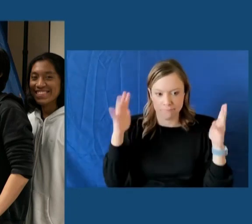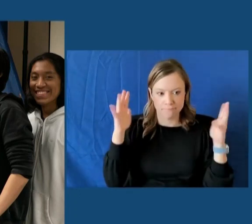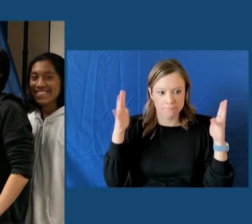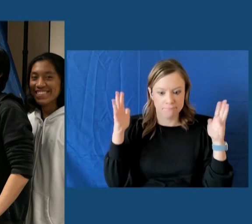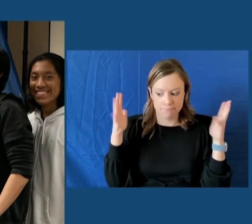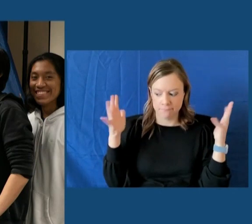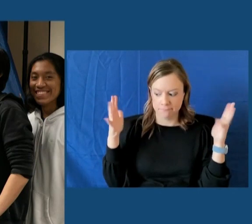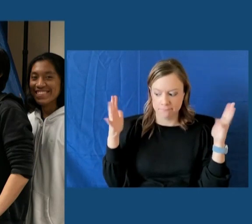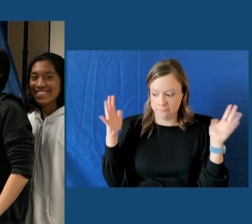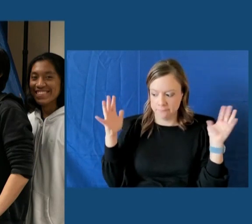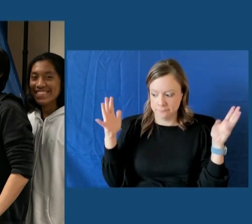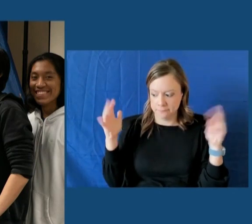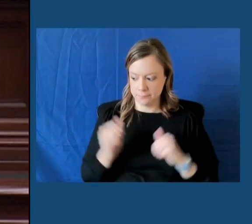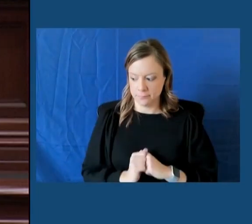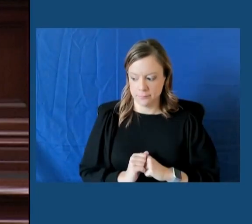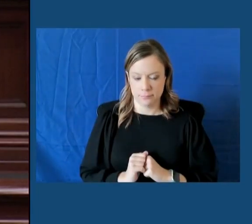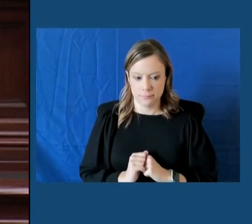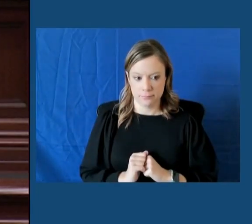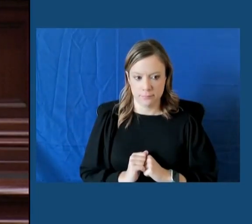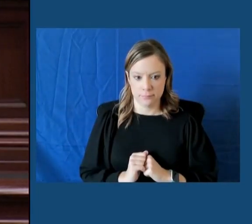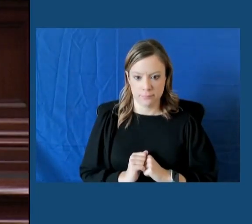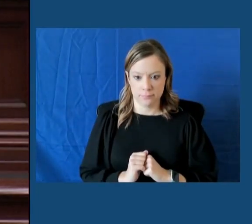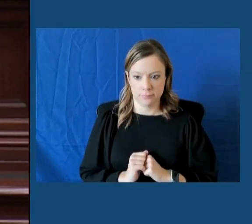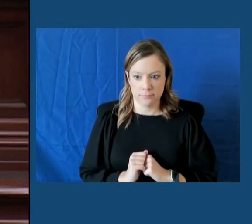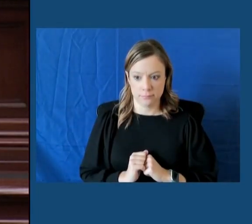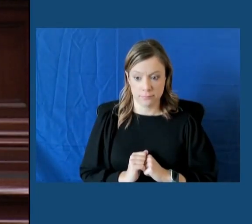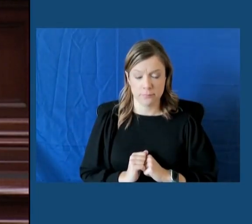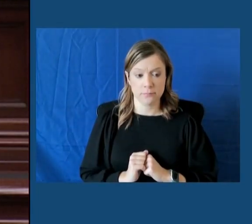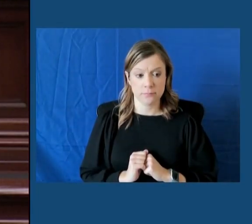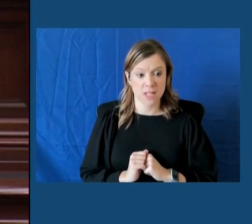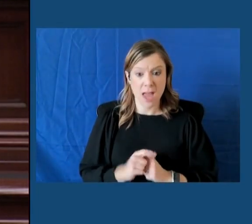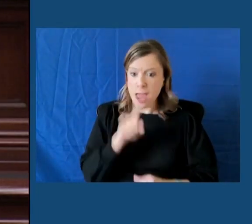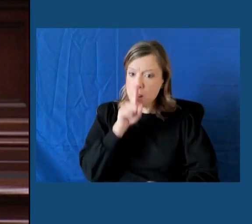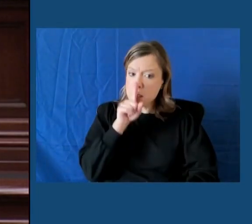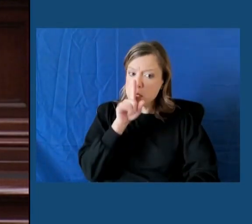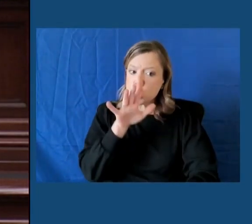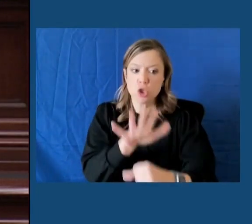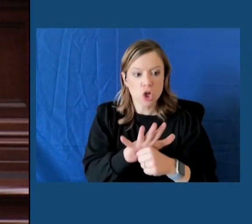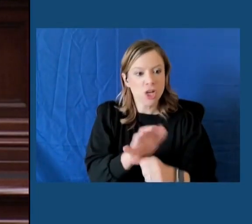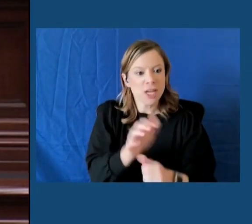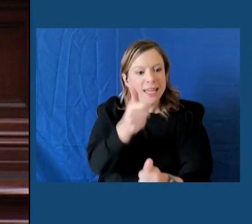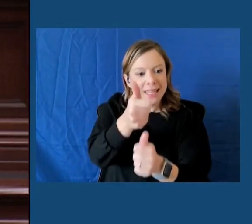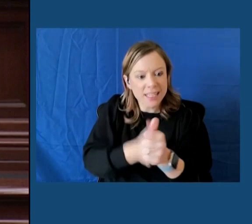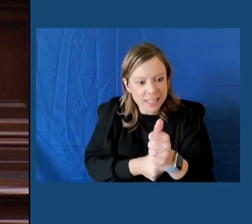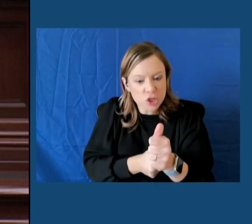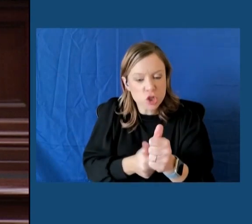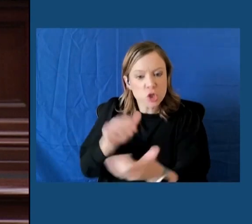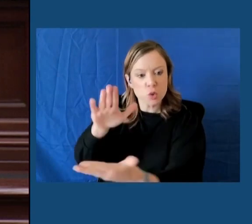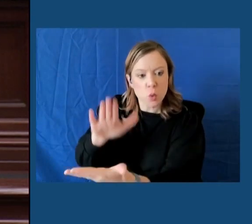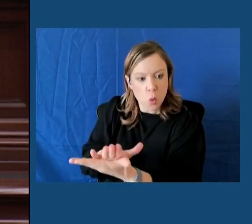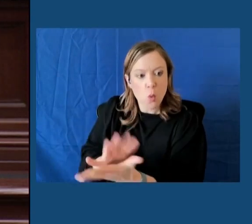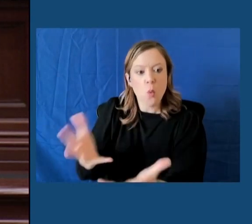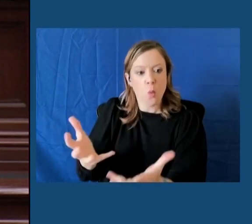And ensure that every school that wants a mental health clinic will get one.